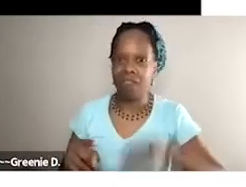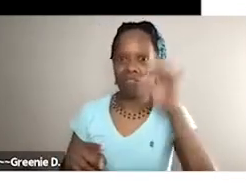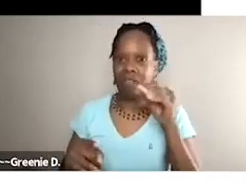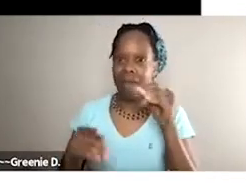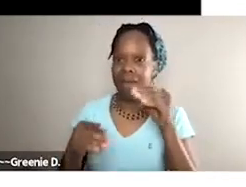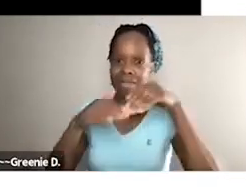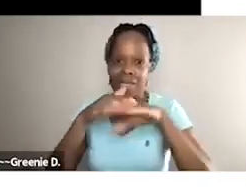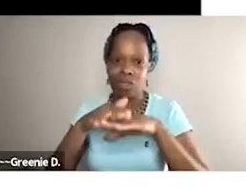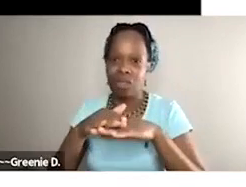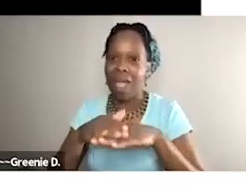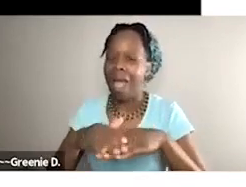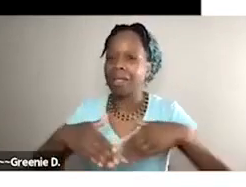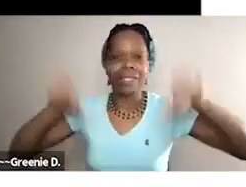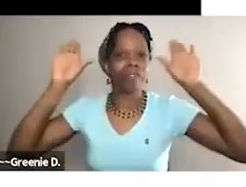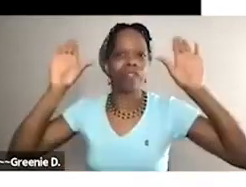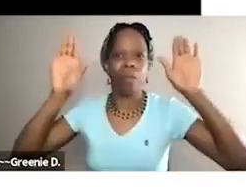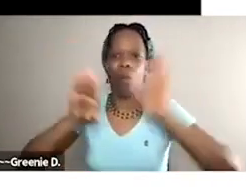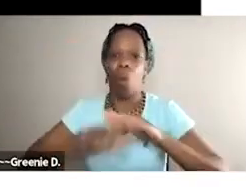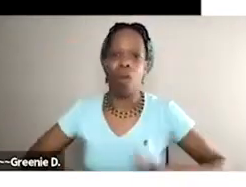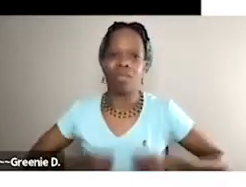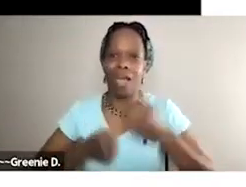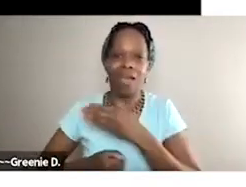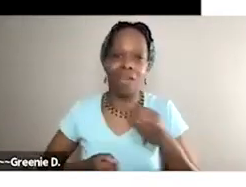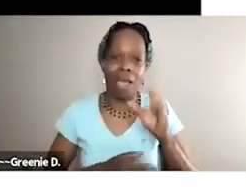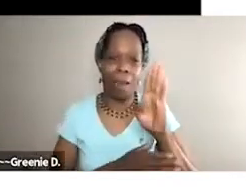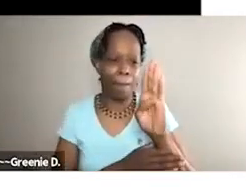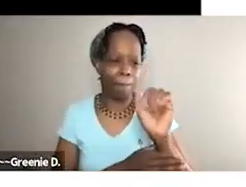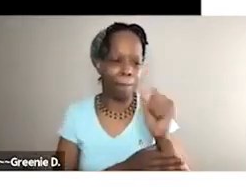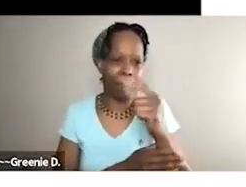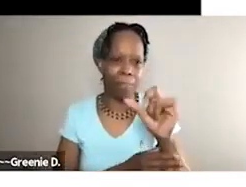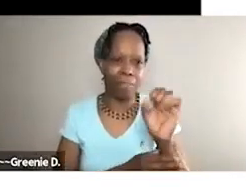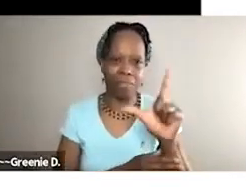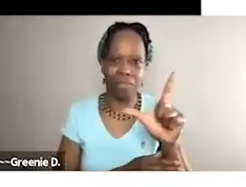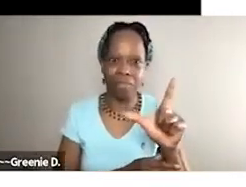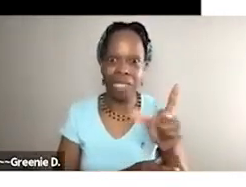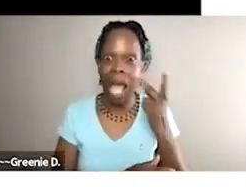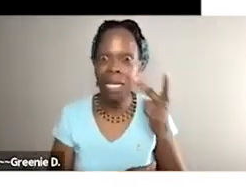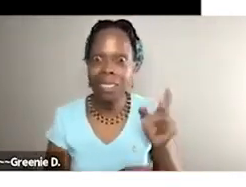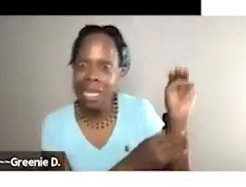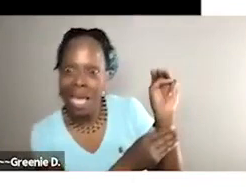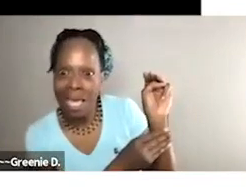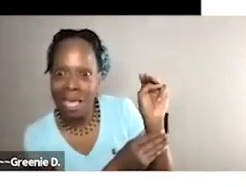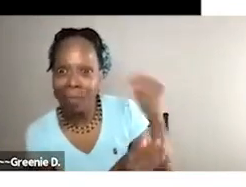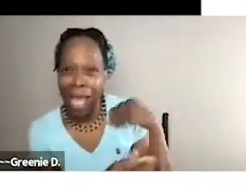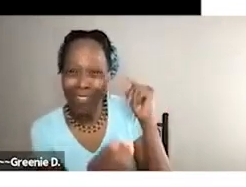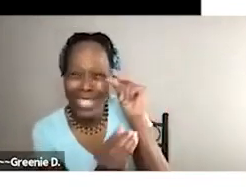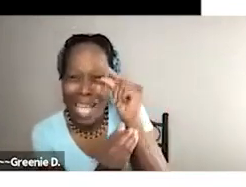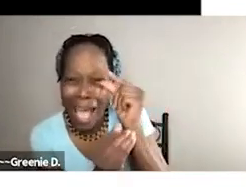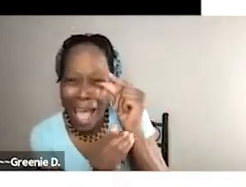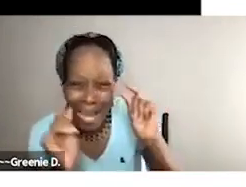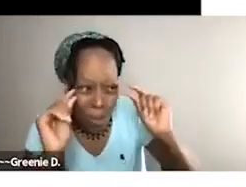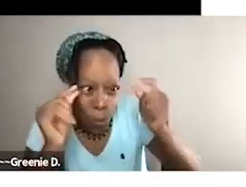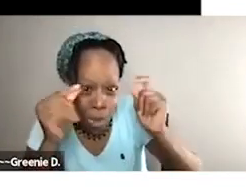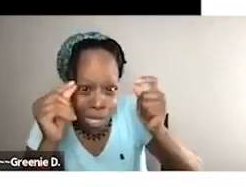bagels. I see an M! There's a little wheelchair underneath the M! Ta-da! An